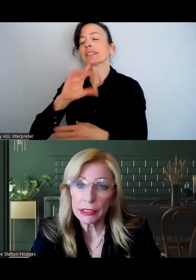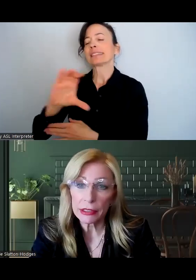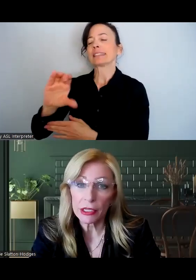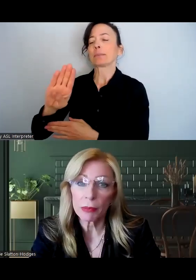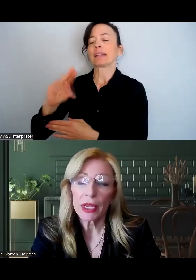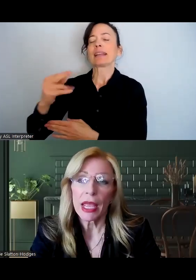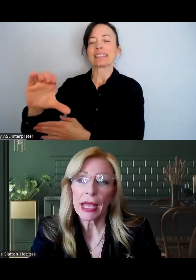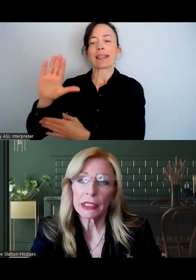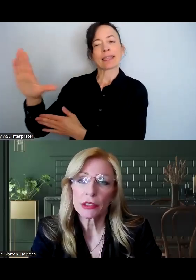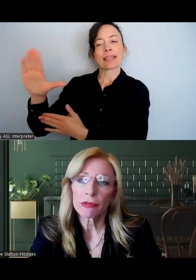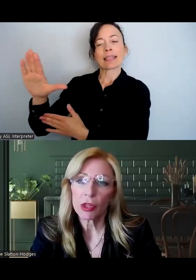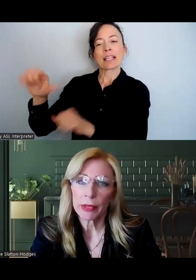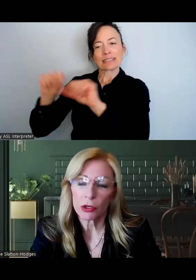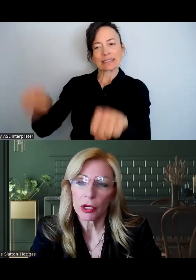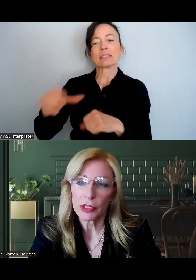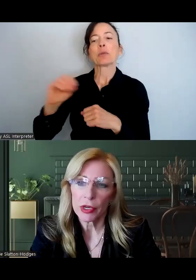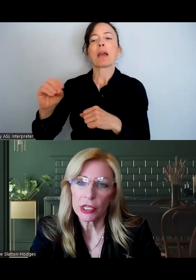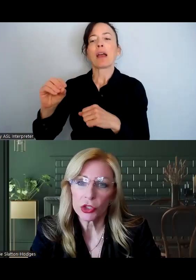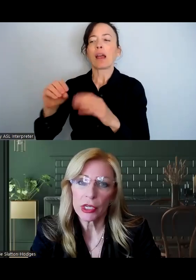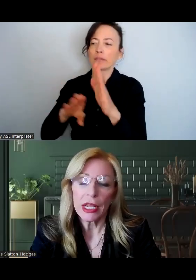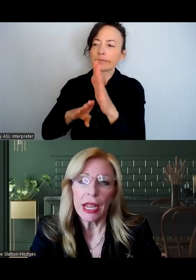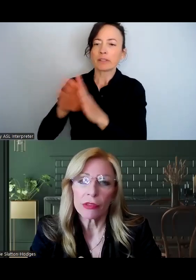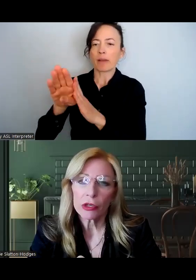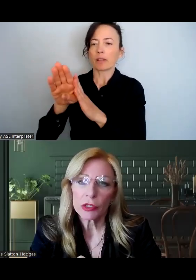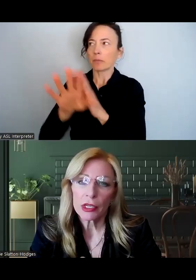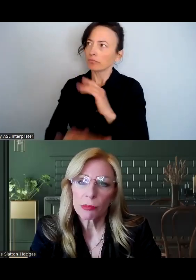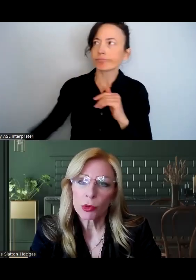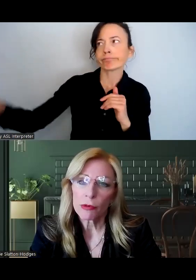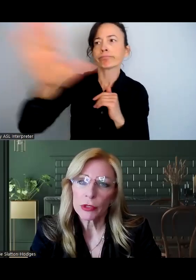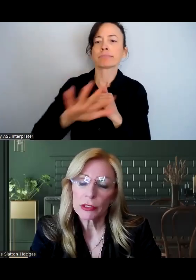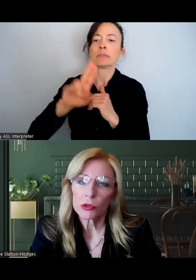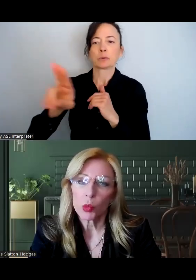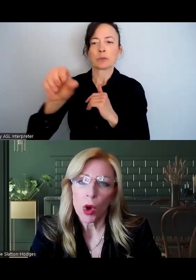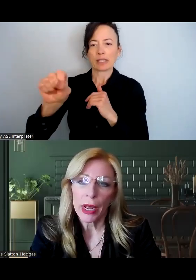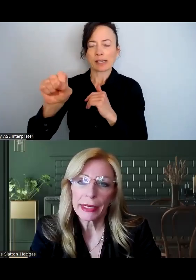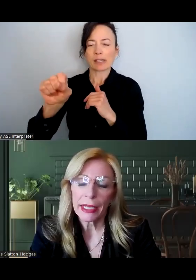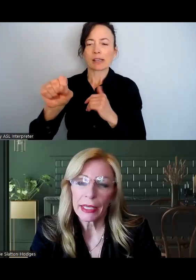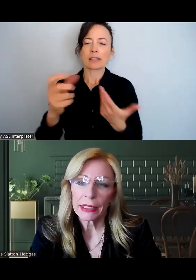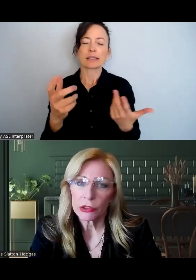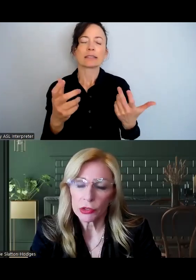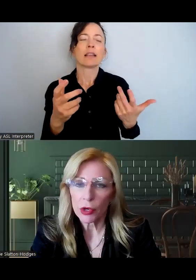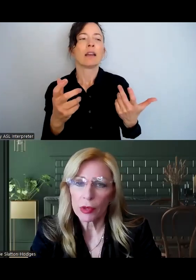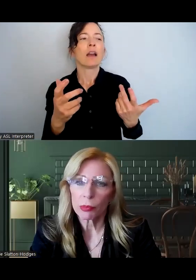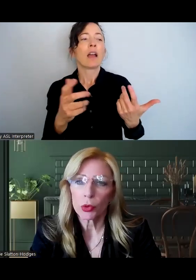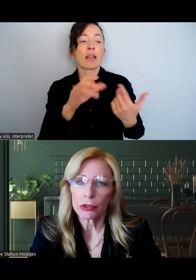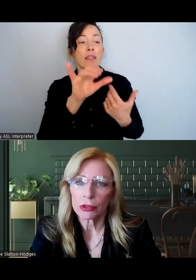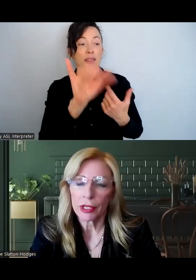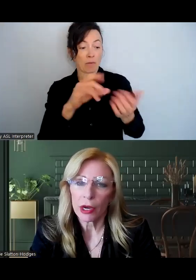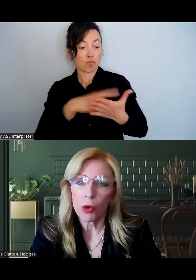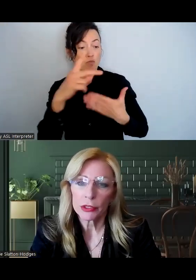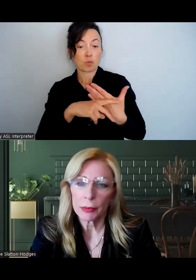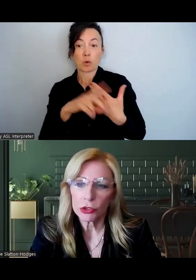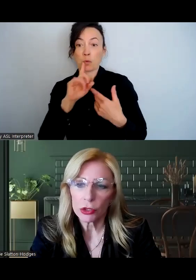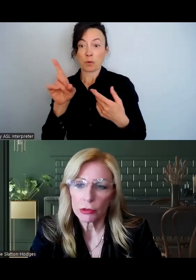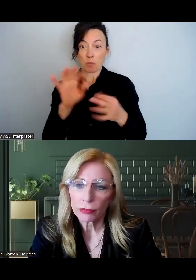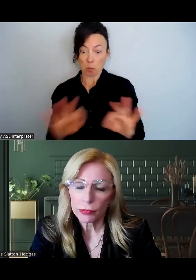CCBHC system and its development across our nation. And there's a number of reasons why it is so important that